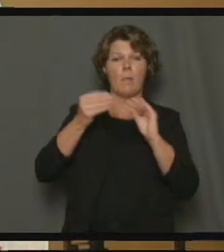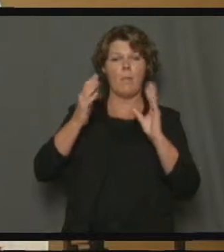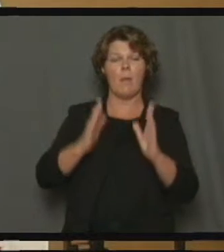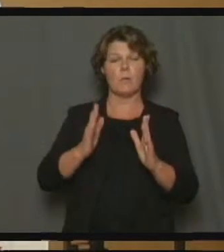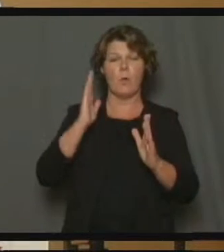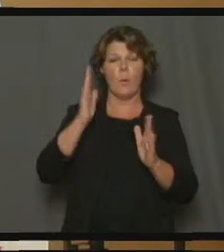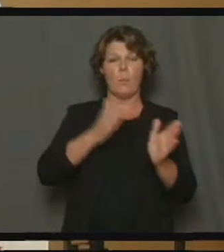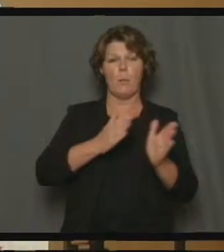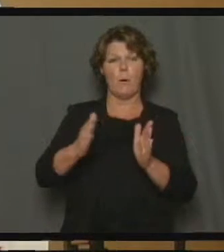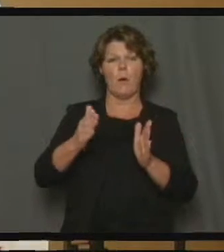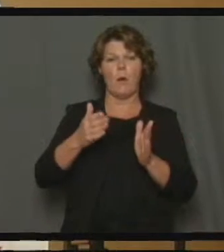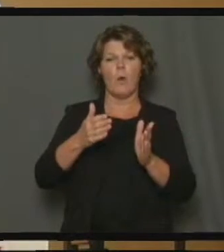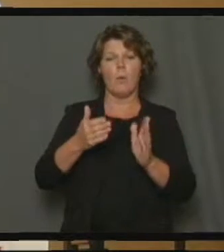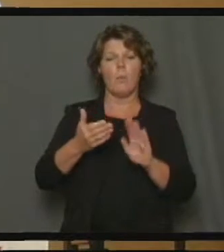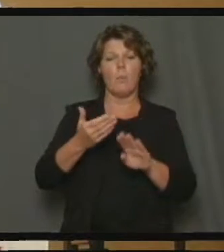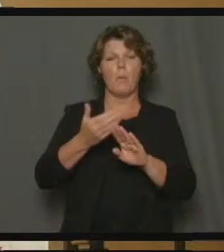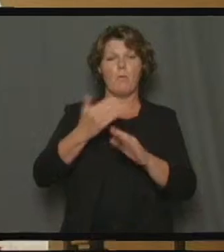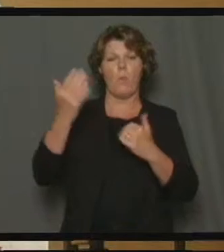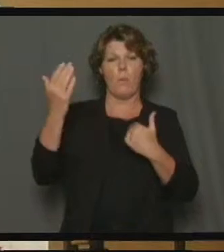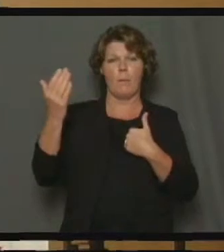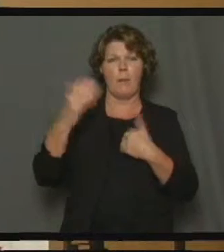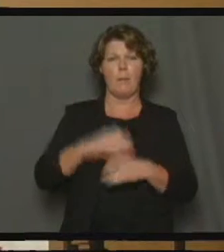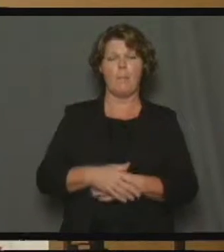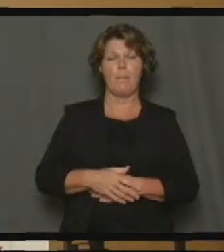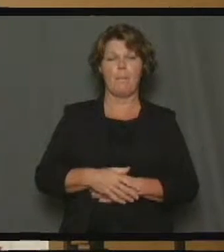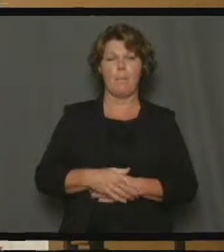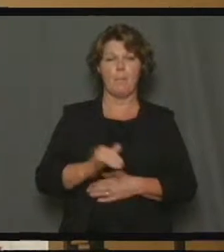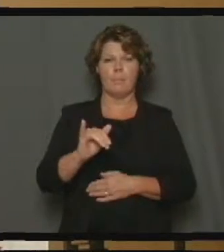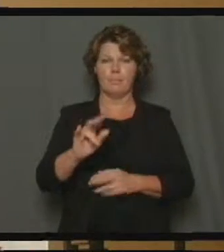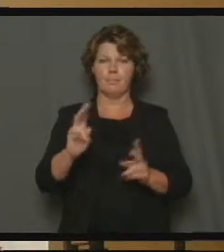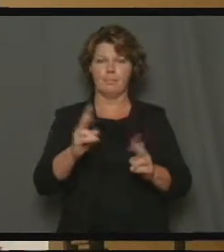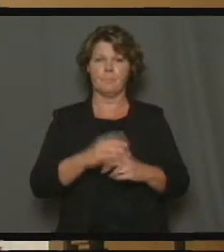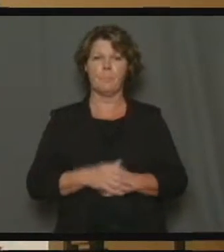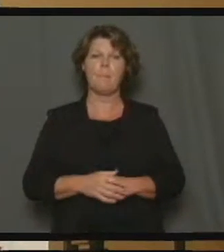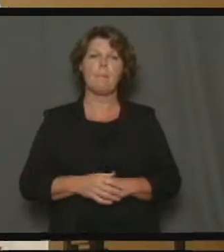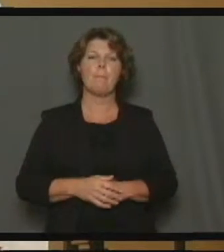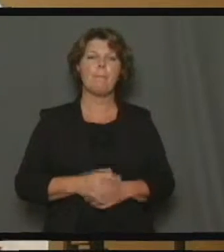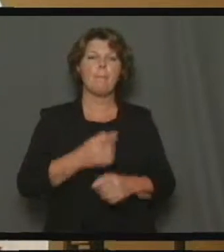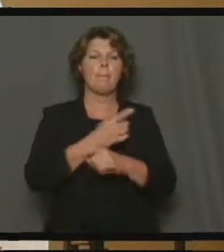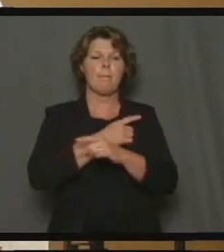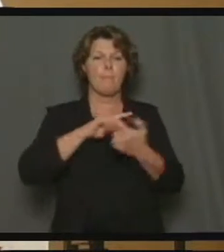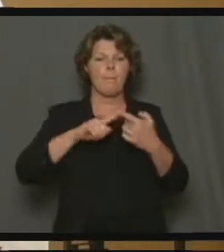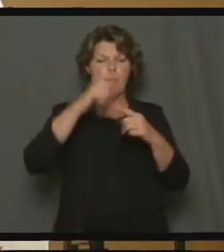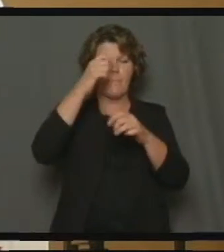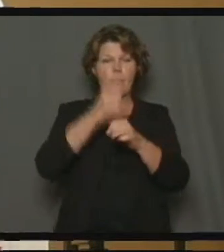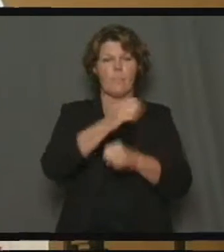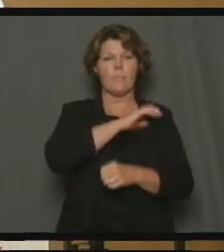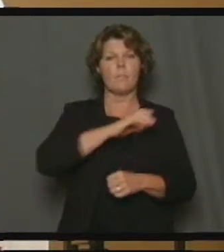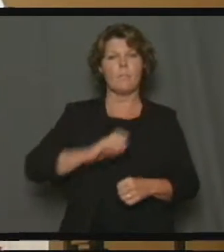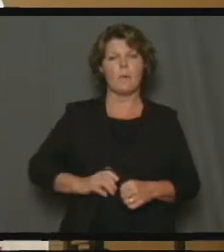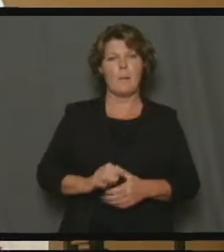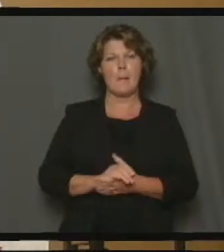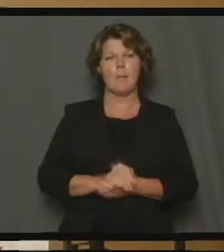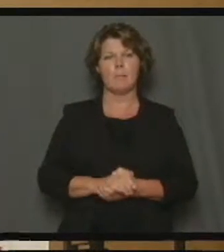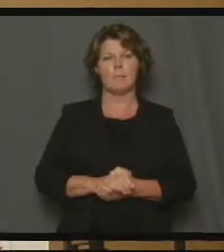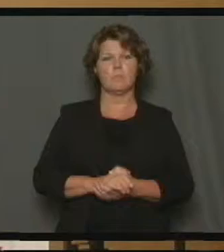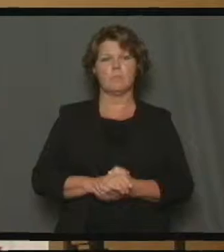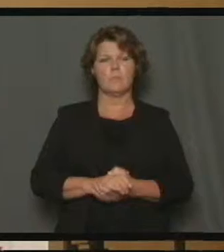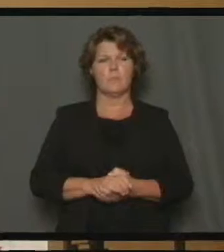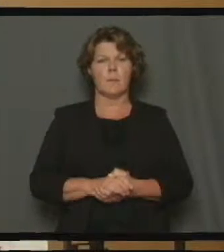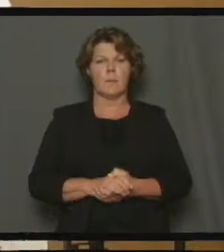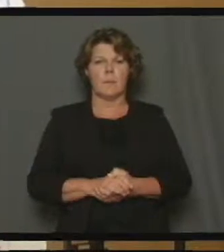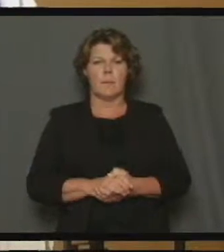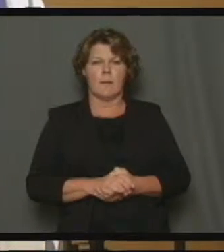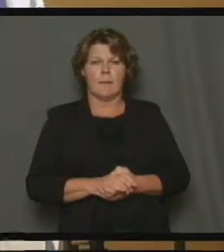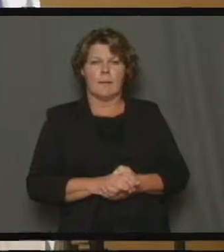will prepare the way before me. This is our text. Dear friends in Christ, the police